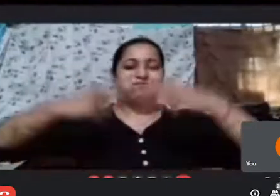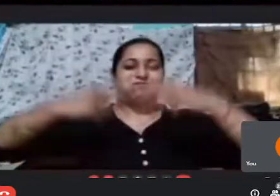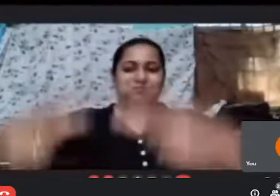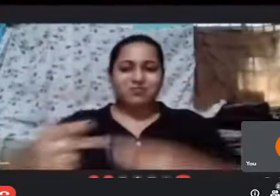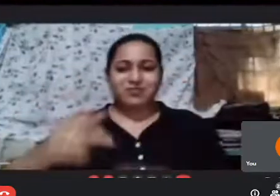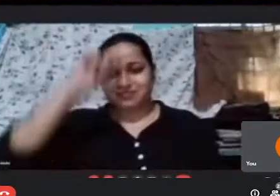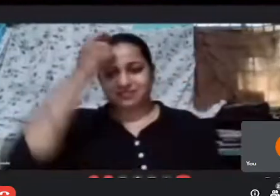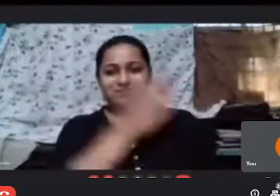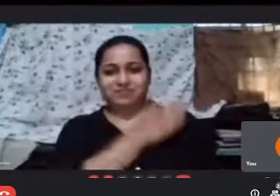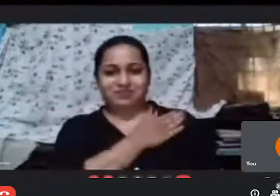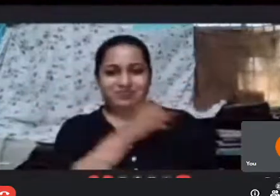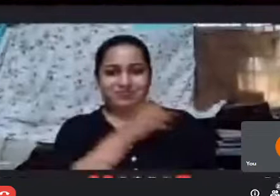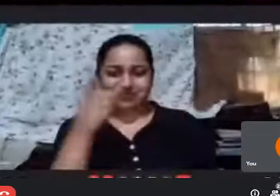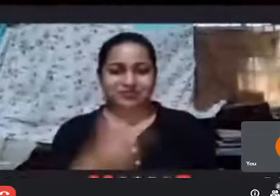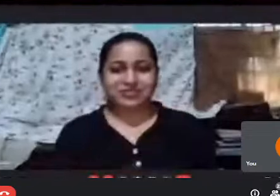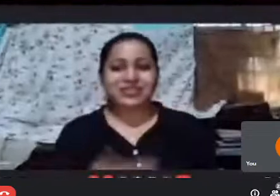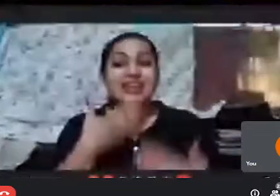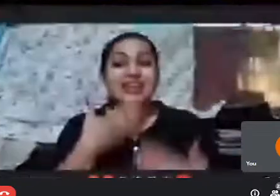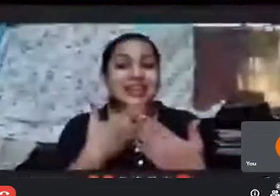Thank you.